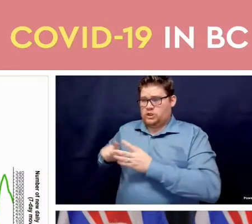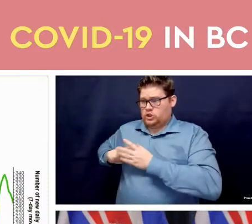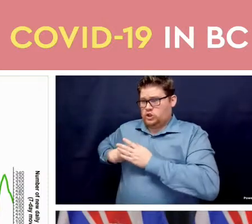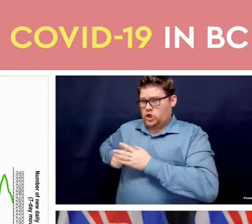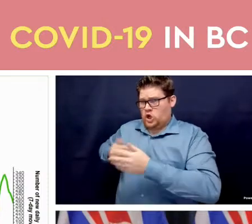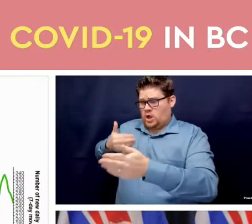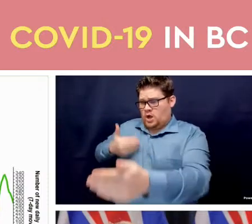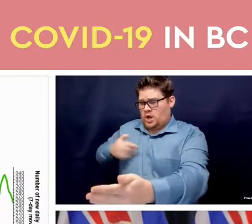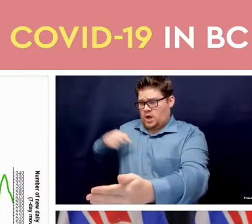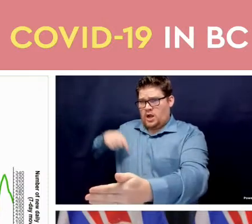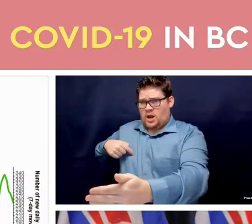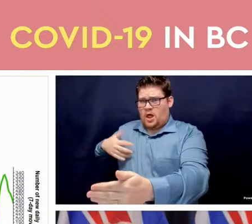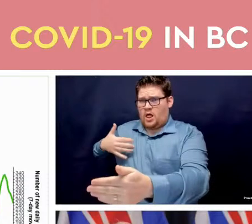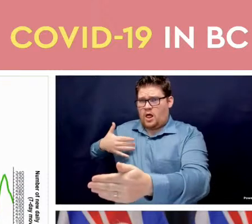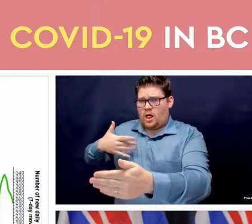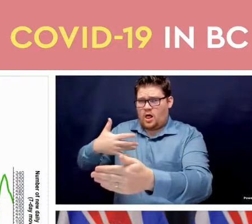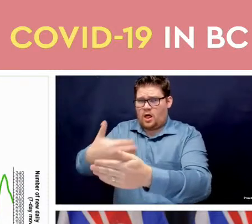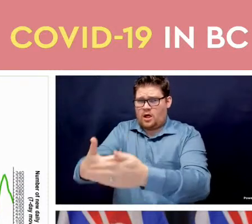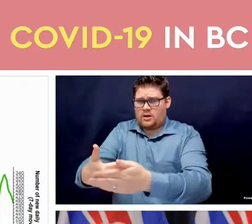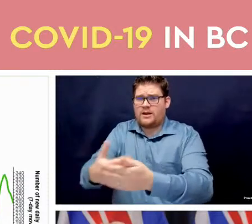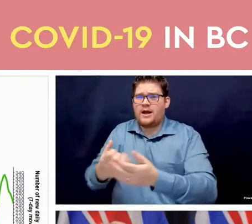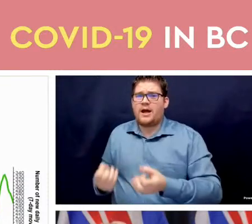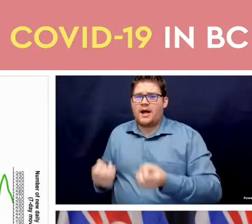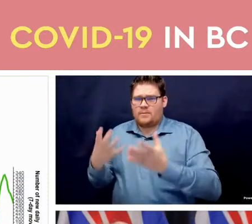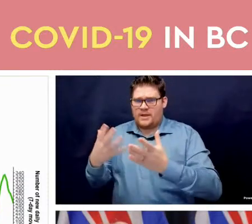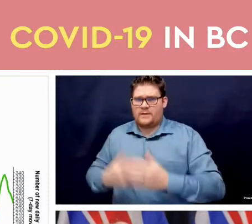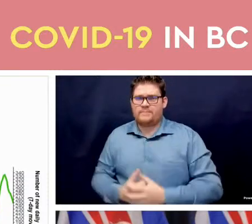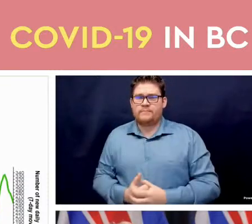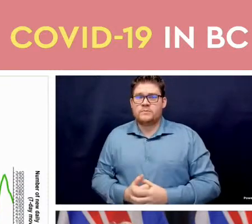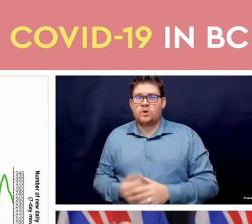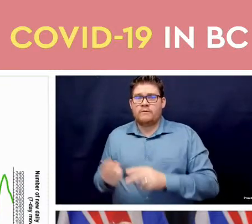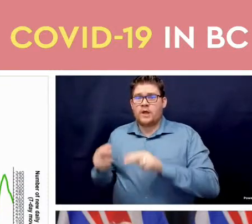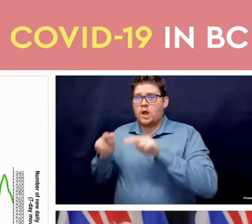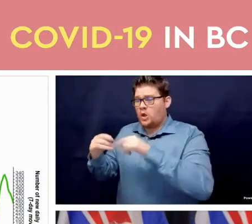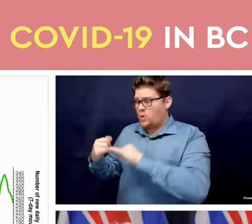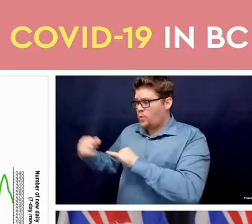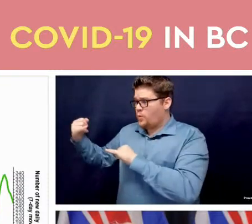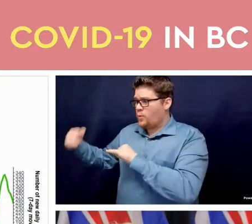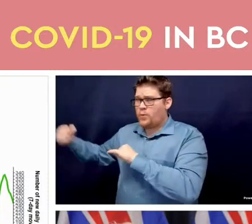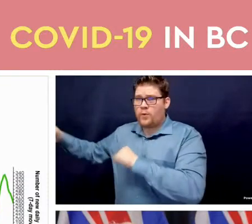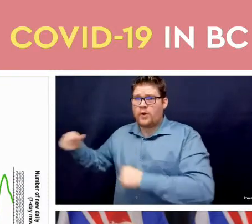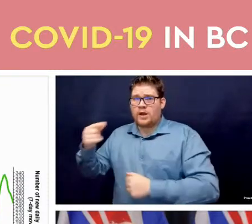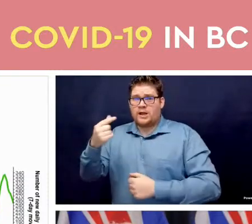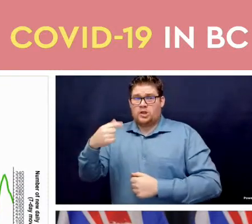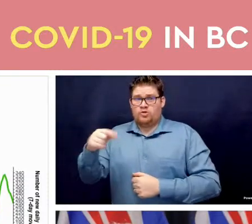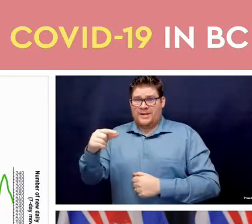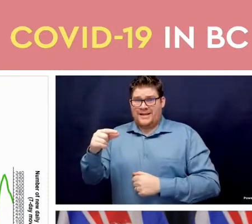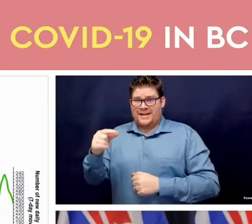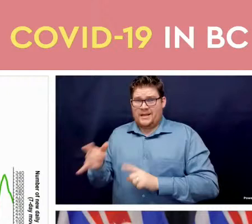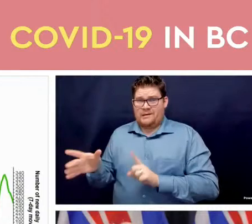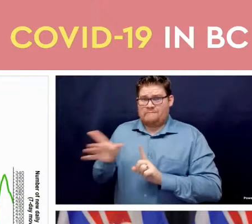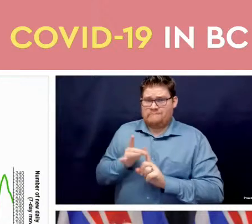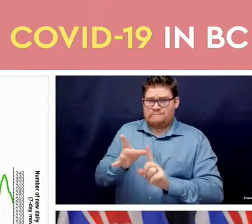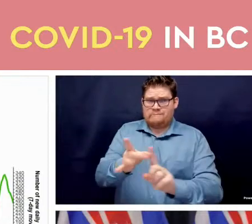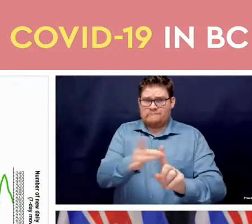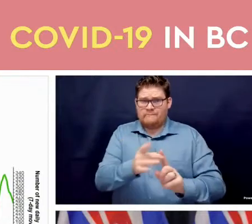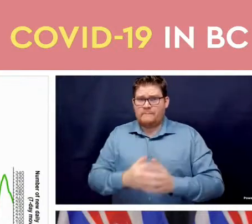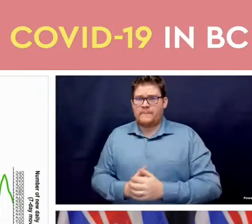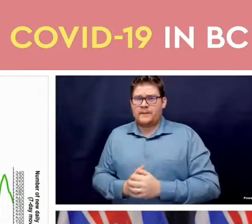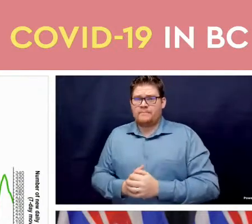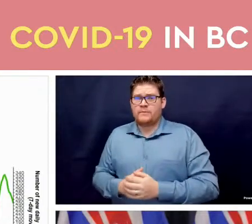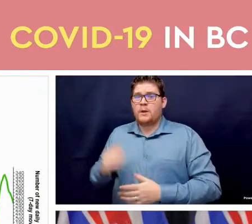certainty, and I'm going to go through those. But we are still at the point where our hospitalization rate is going up, so